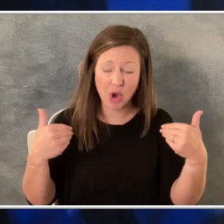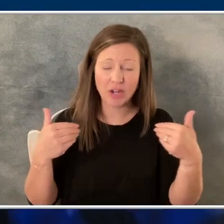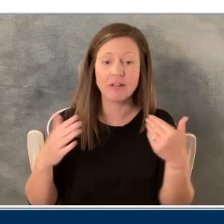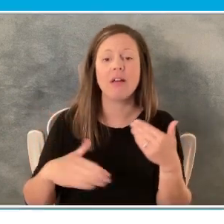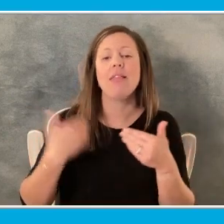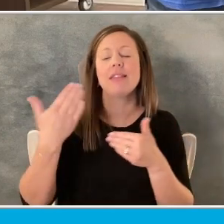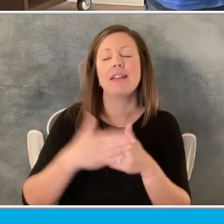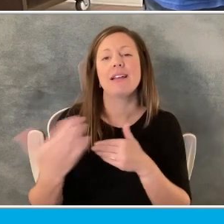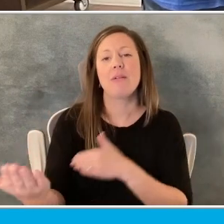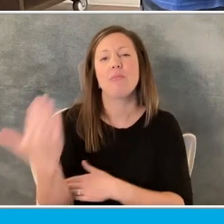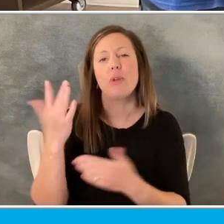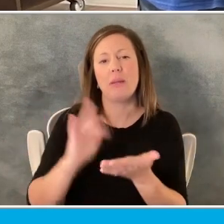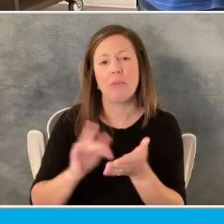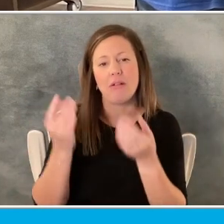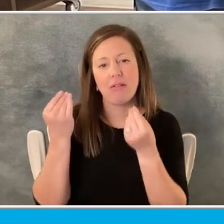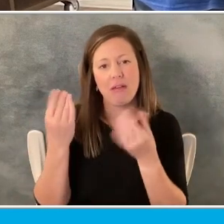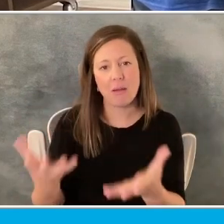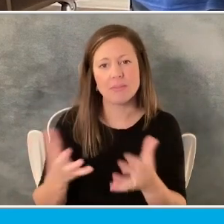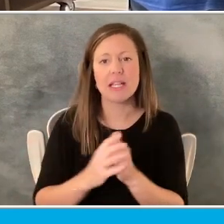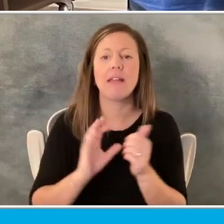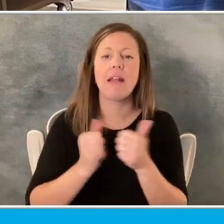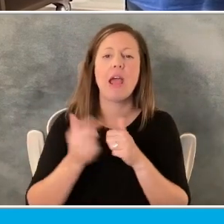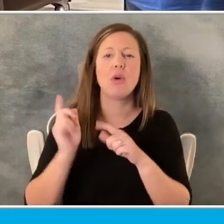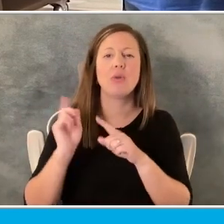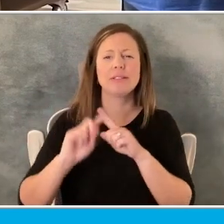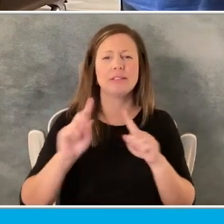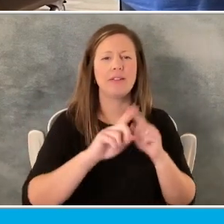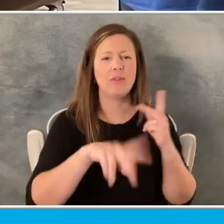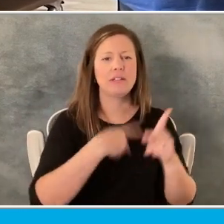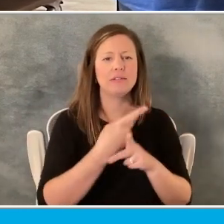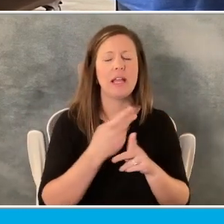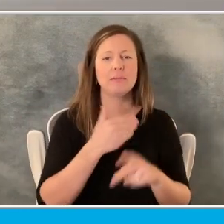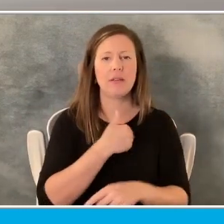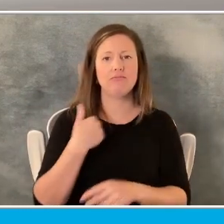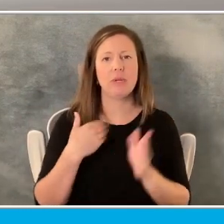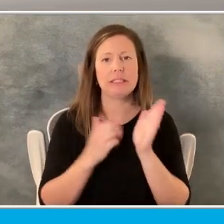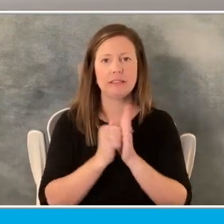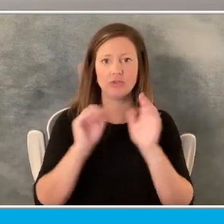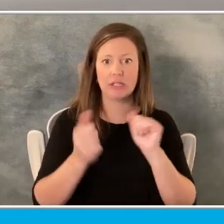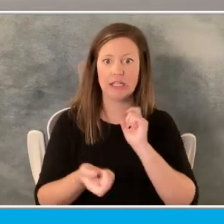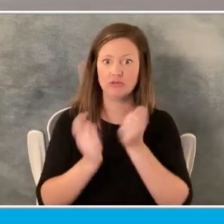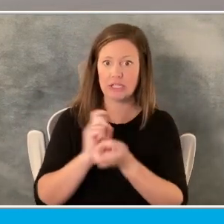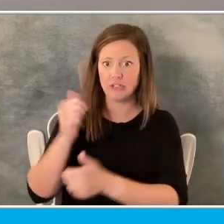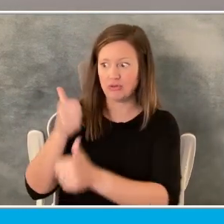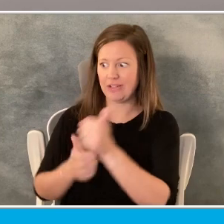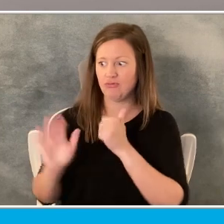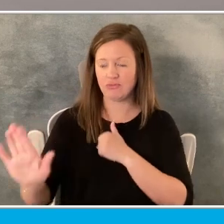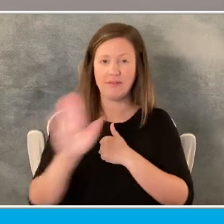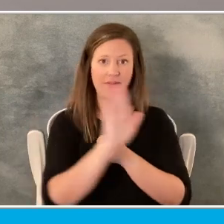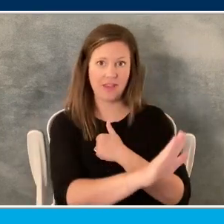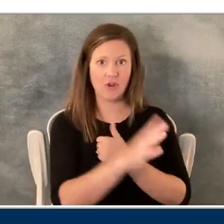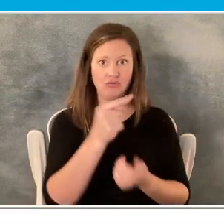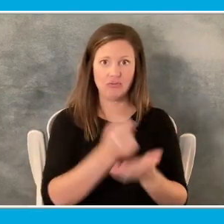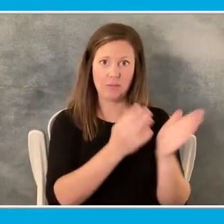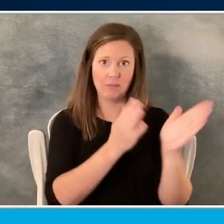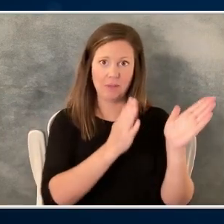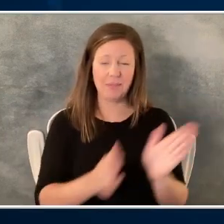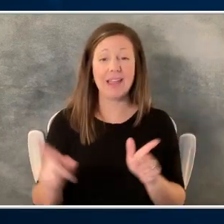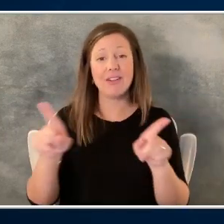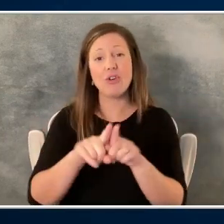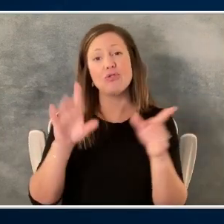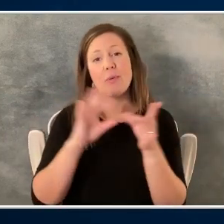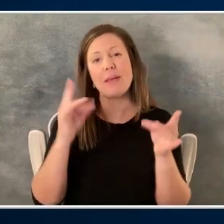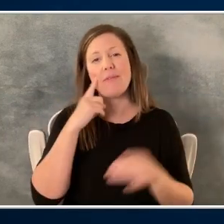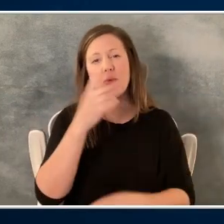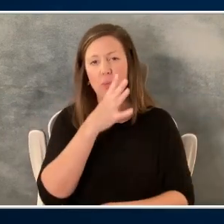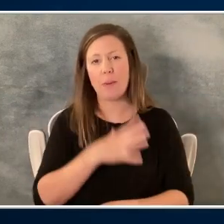Medical Update, how the different types of breast cancer changed each sister's treatment plan, plus their message for women everywhere,